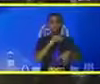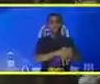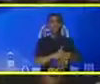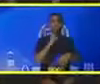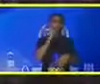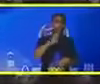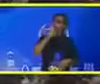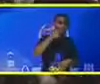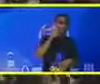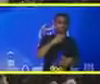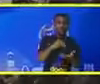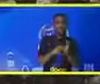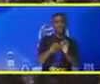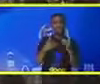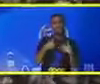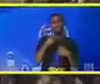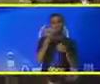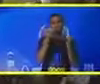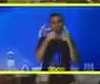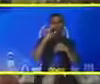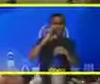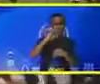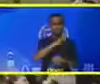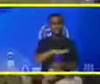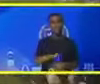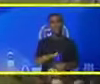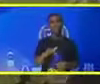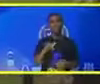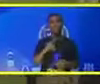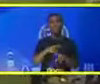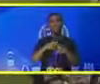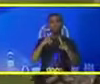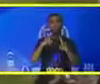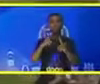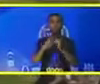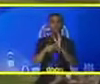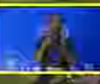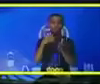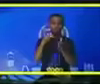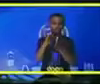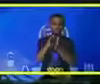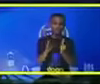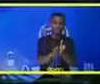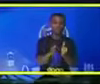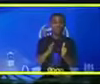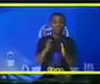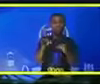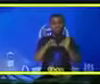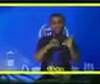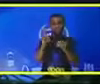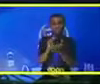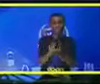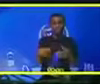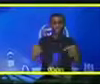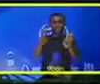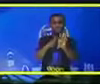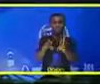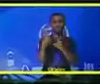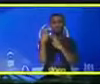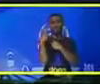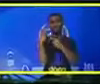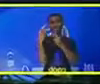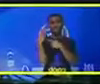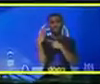the nature of lack and want, even responsible mothers ate their children. But when a prophet showed